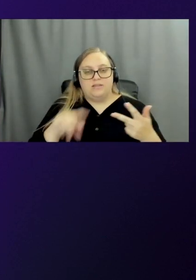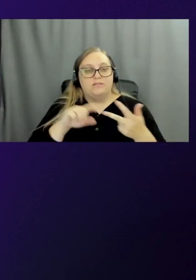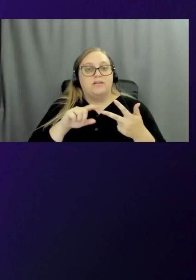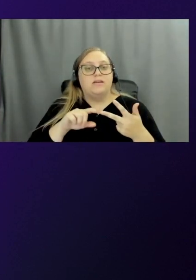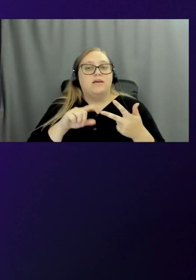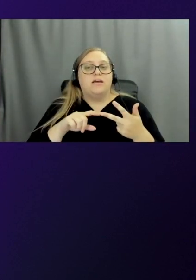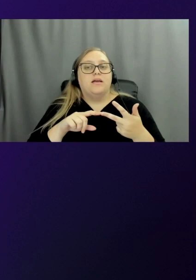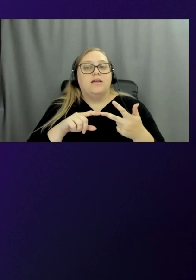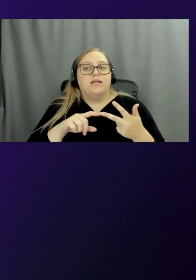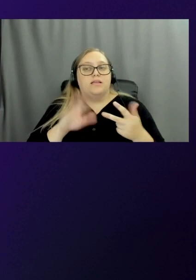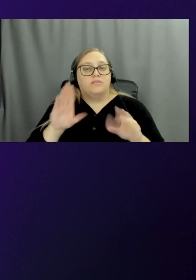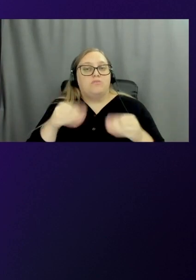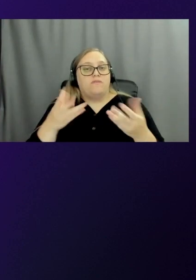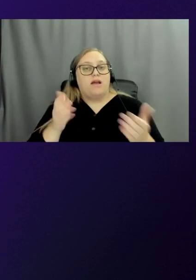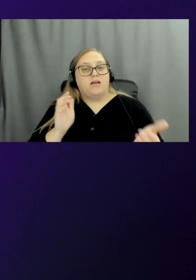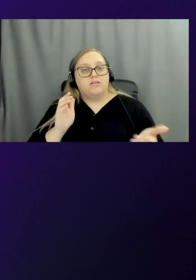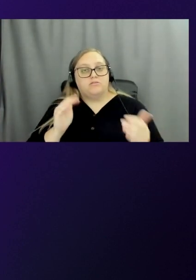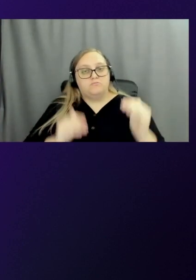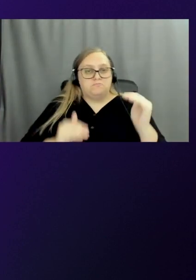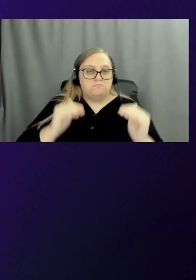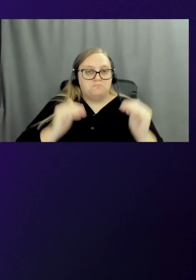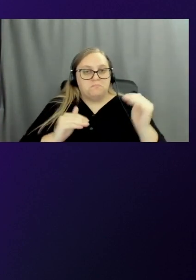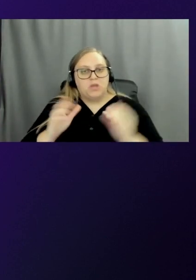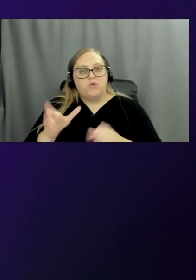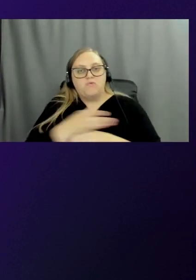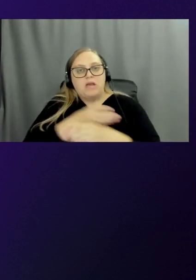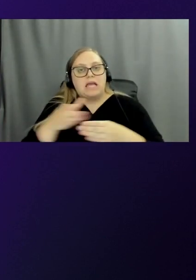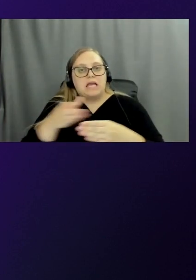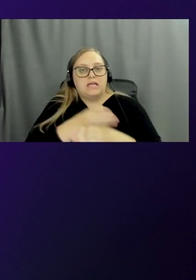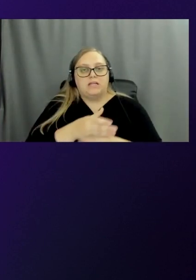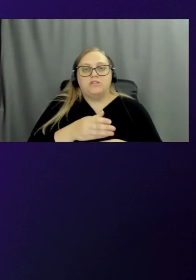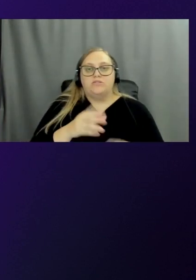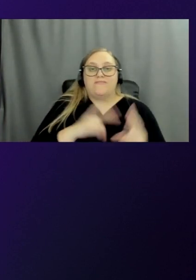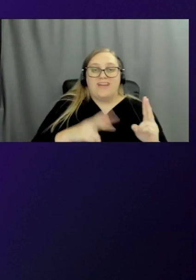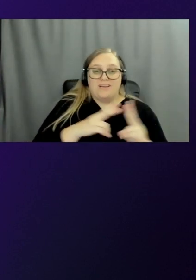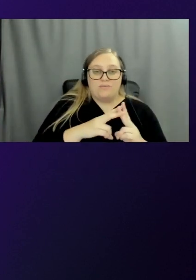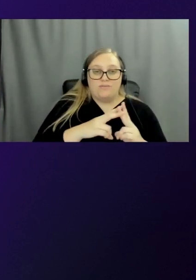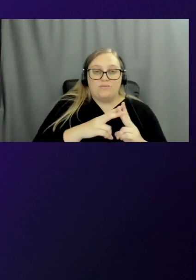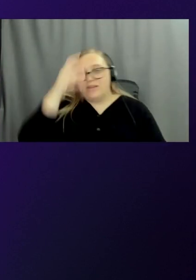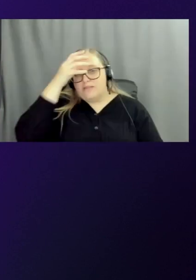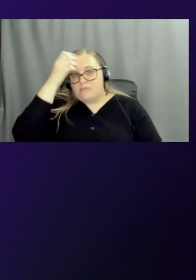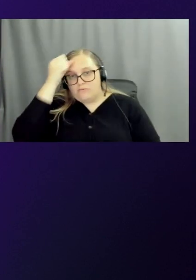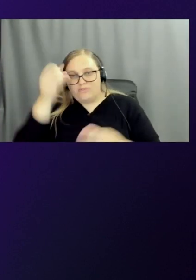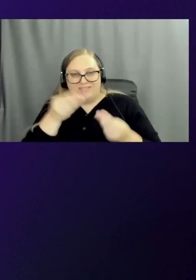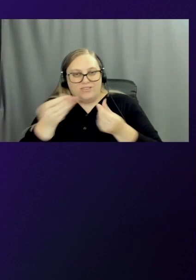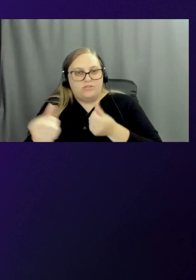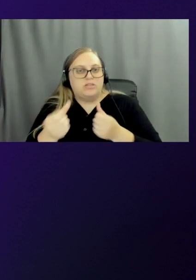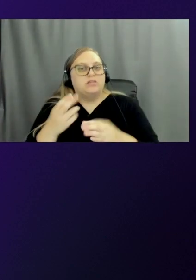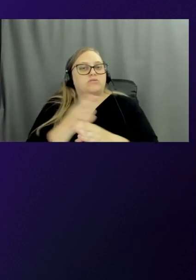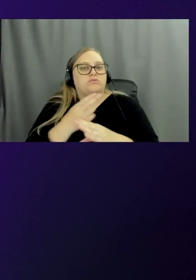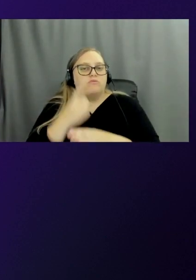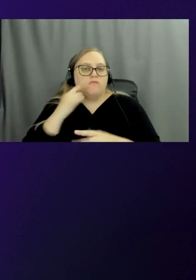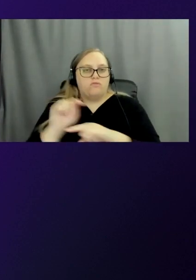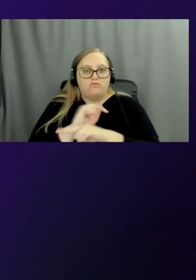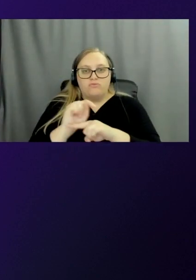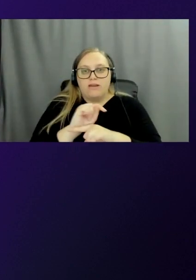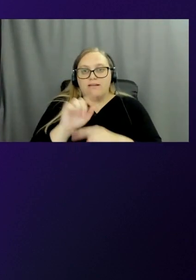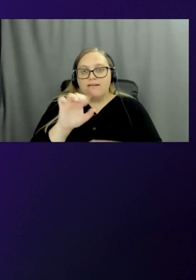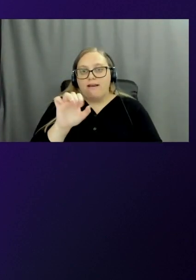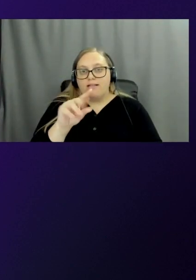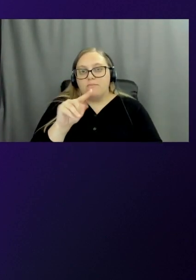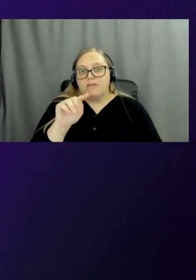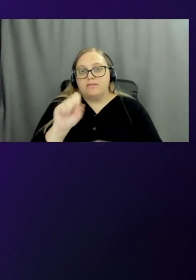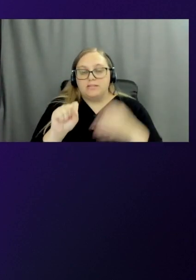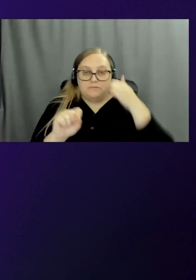provides a compromise between the range of values and the memory efficiency, and it's commonly used in training LLMs. Integer 8